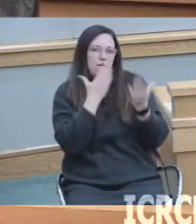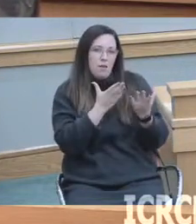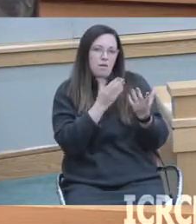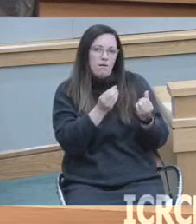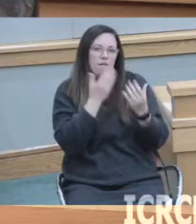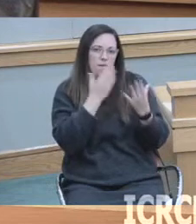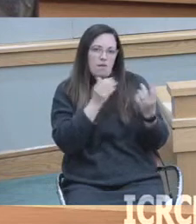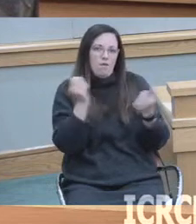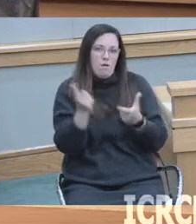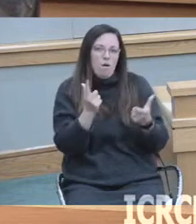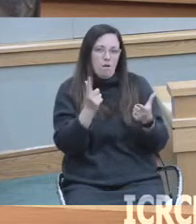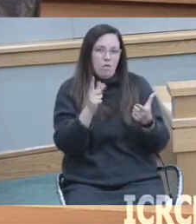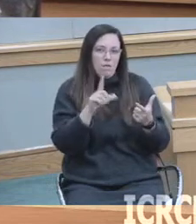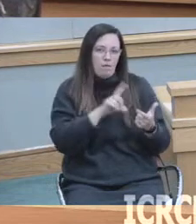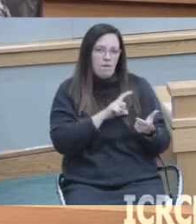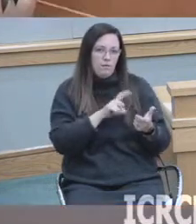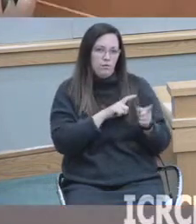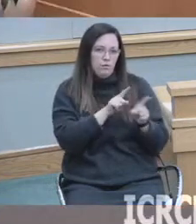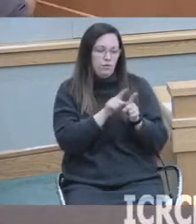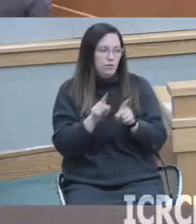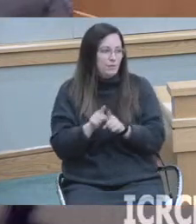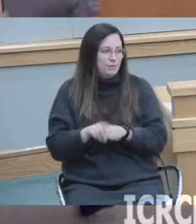other officers as well. Thank you.